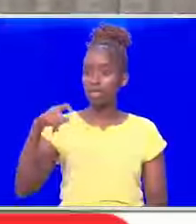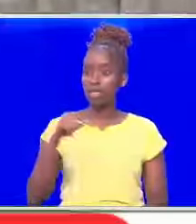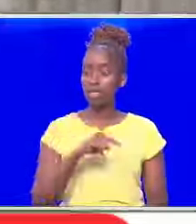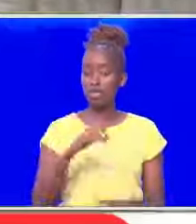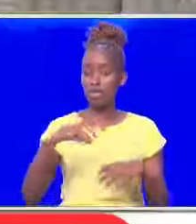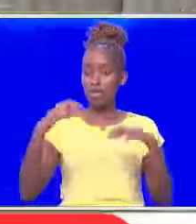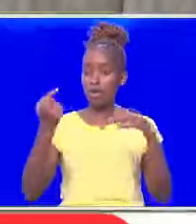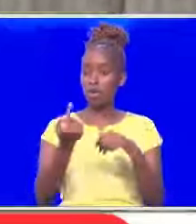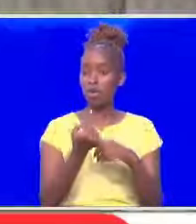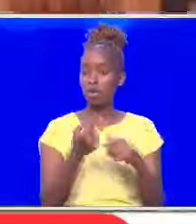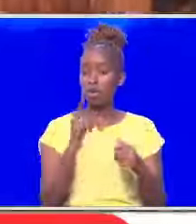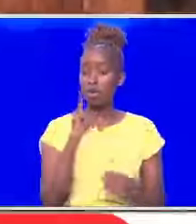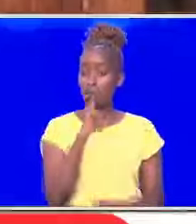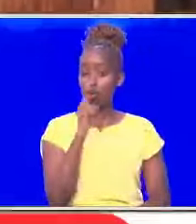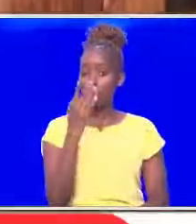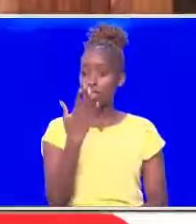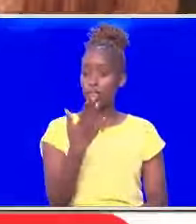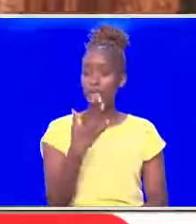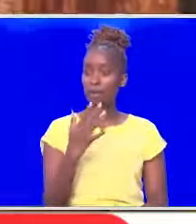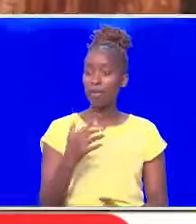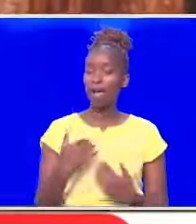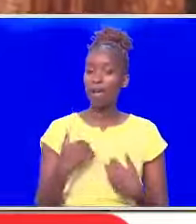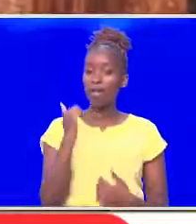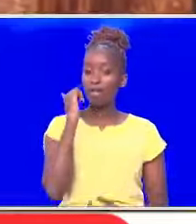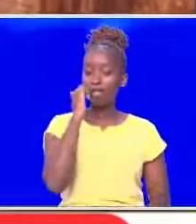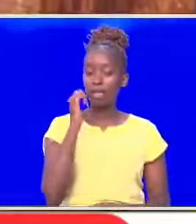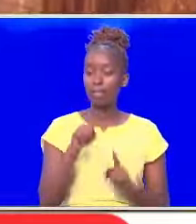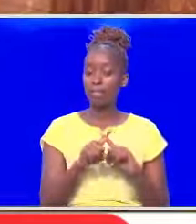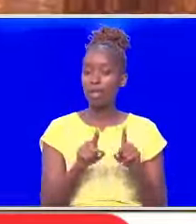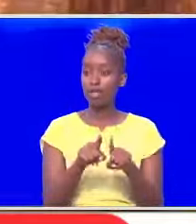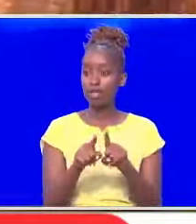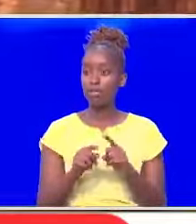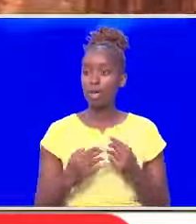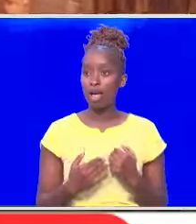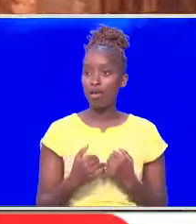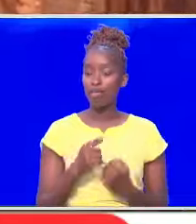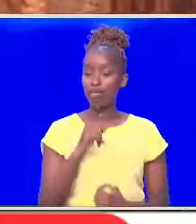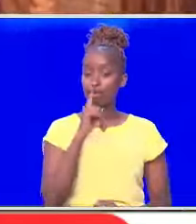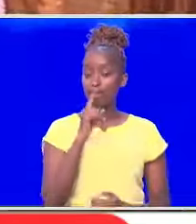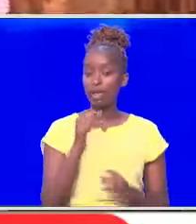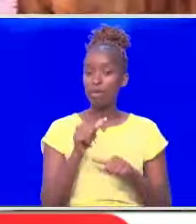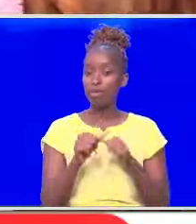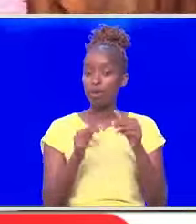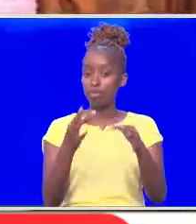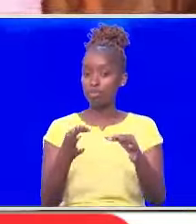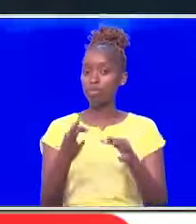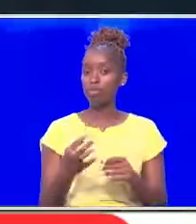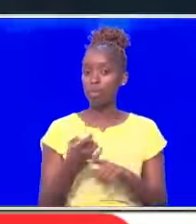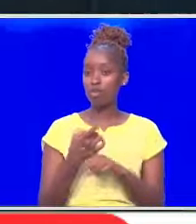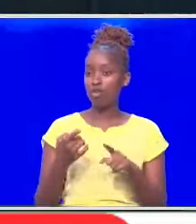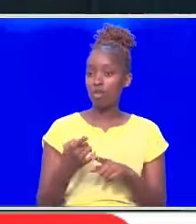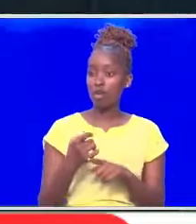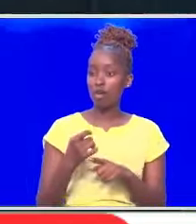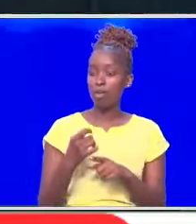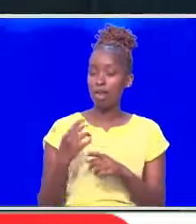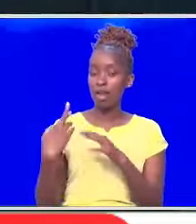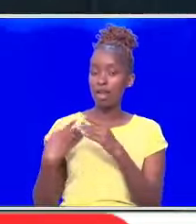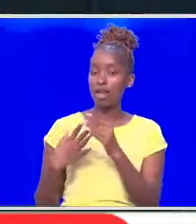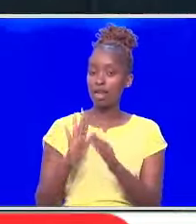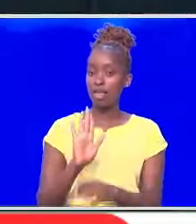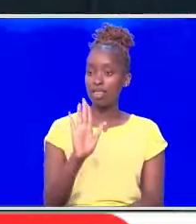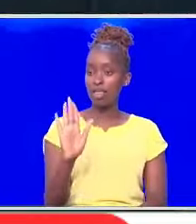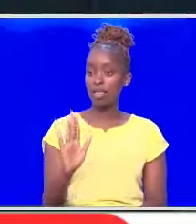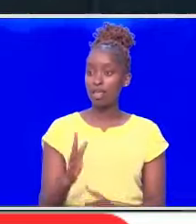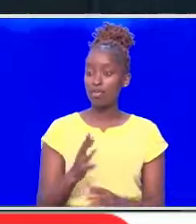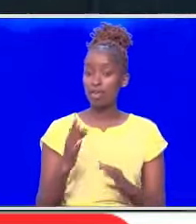threatening to disease outbreaks, but also the loud silence of accountability from their leaders. Hata huku kukikosa kunyesha, hii